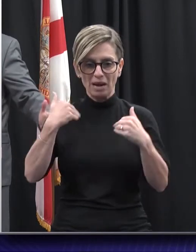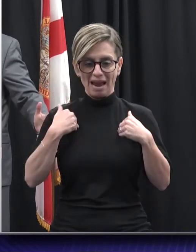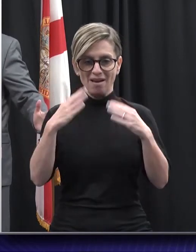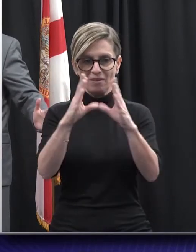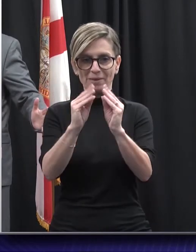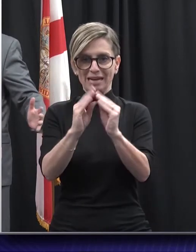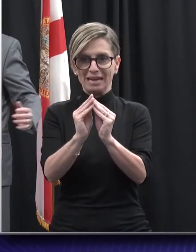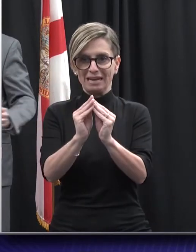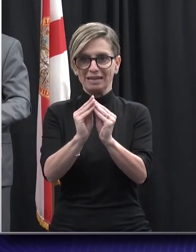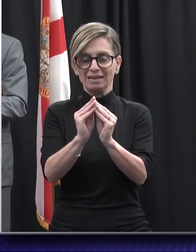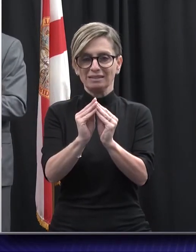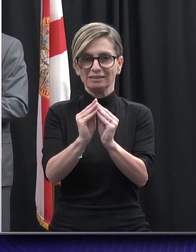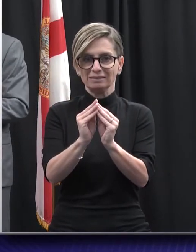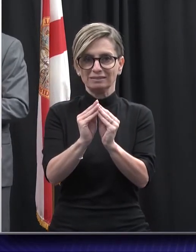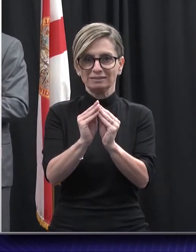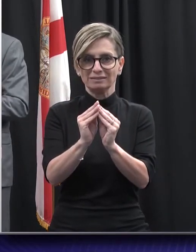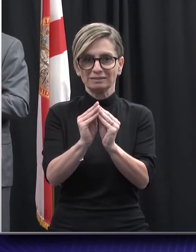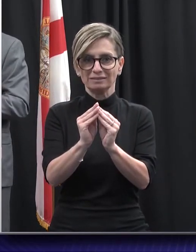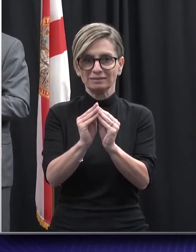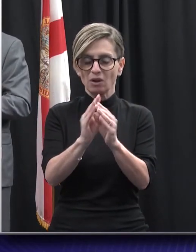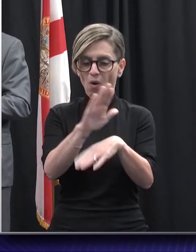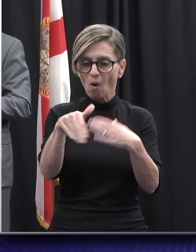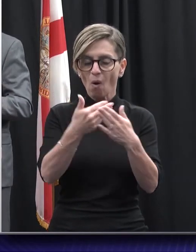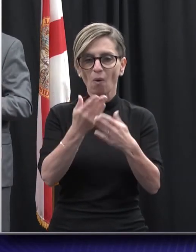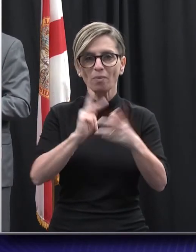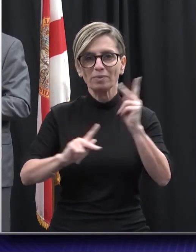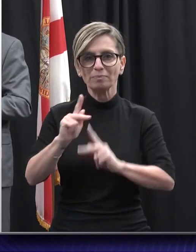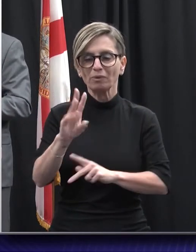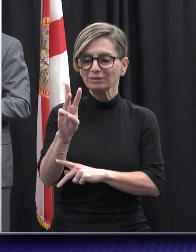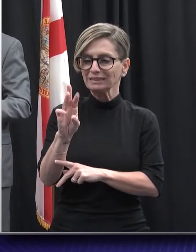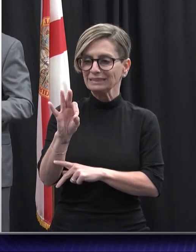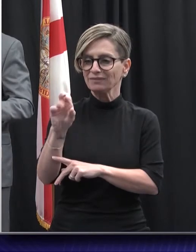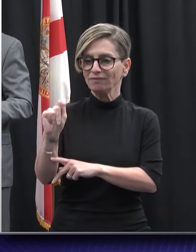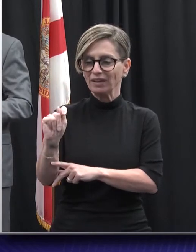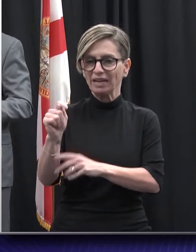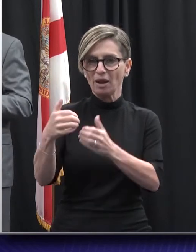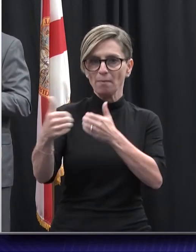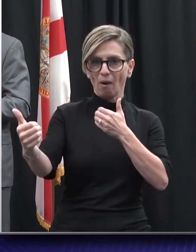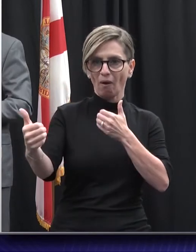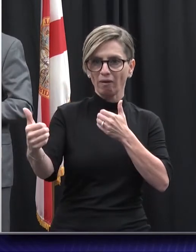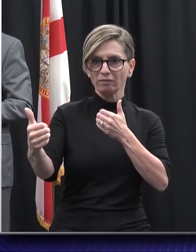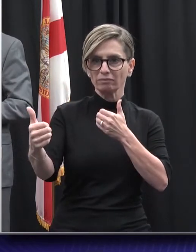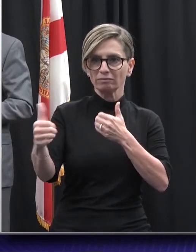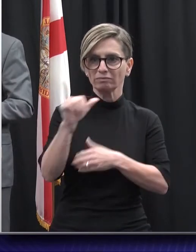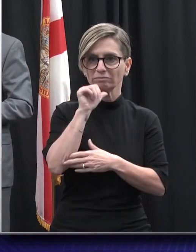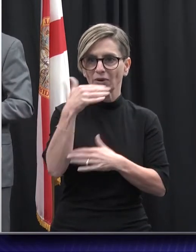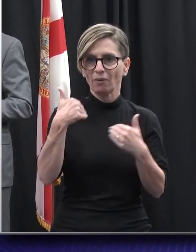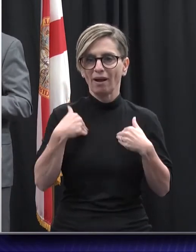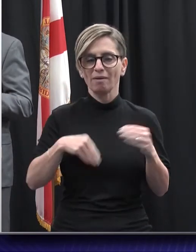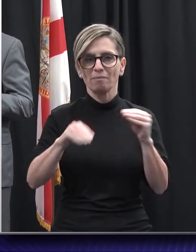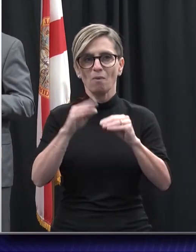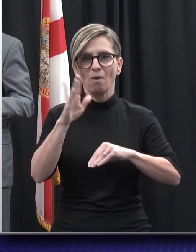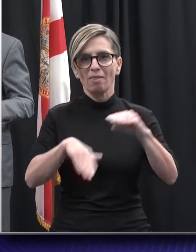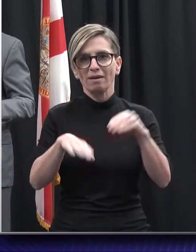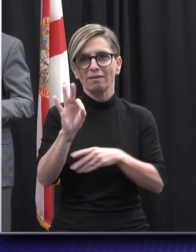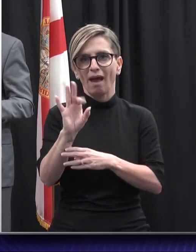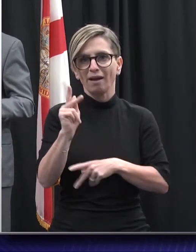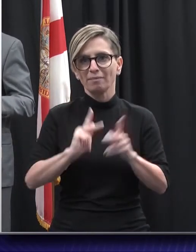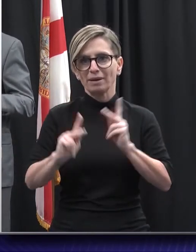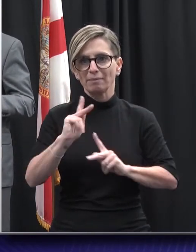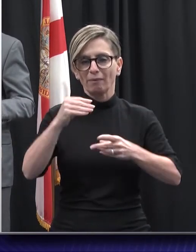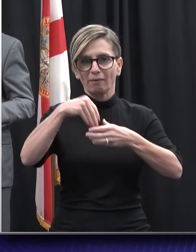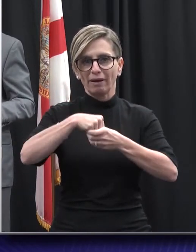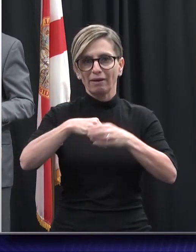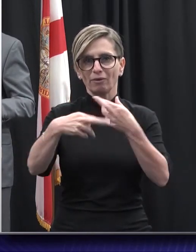everyone is 6 feet apart, that we don't have more than 9 people in a room, and it's very doable. There are